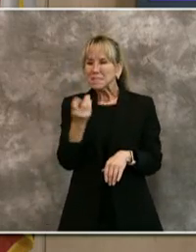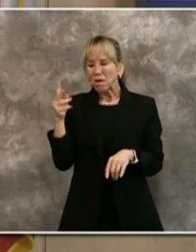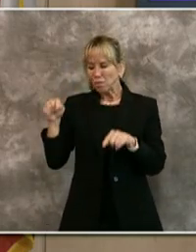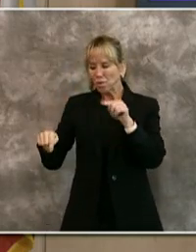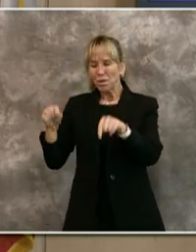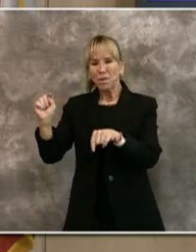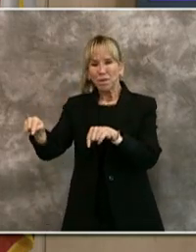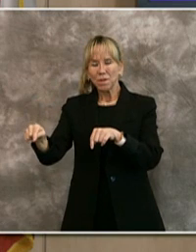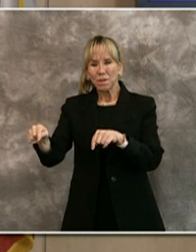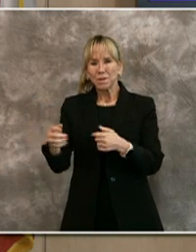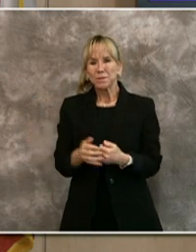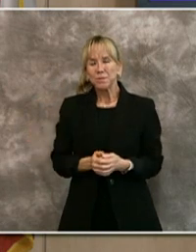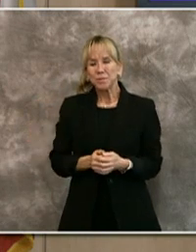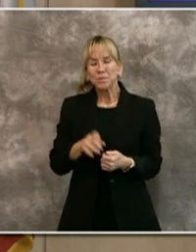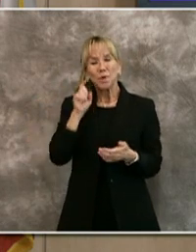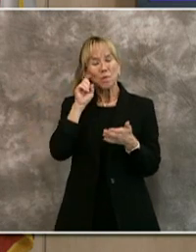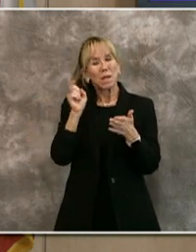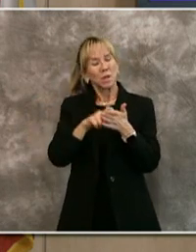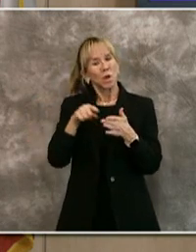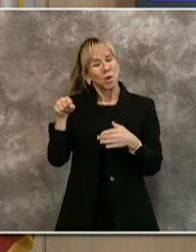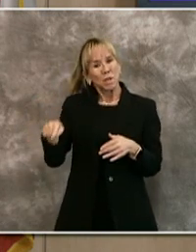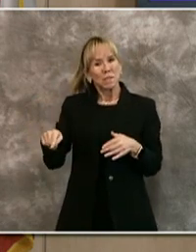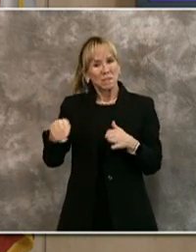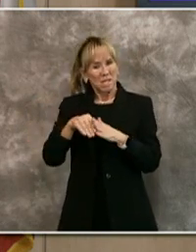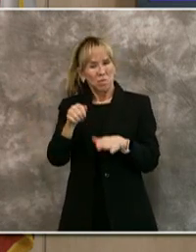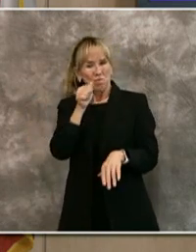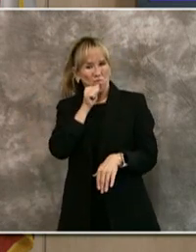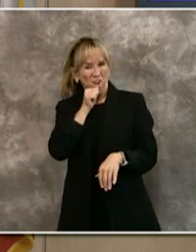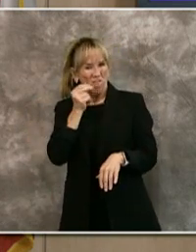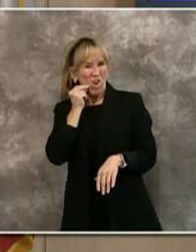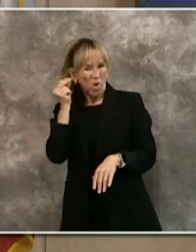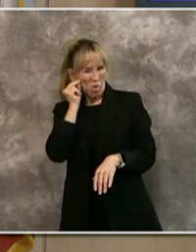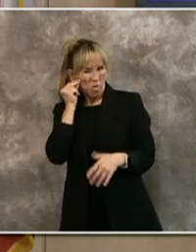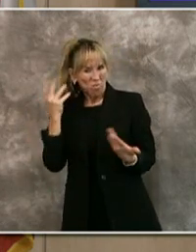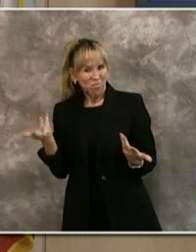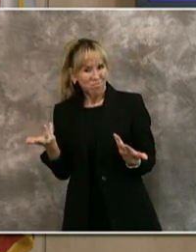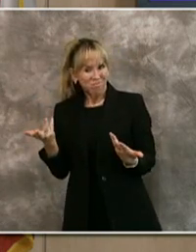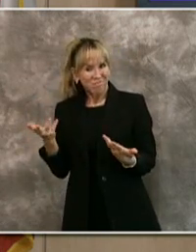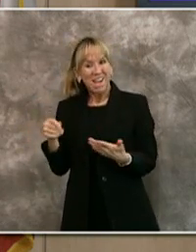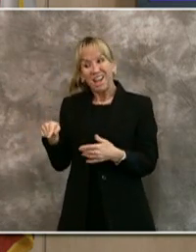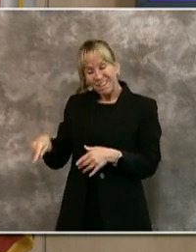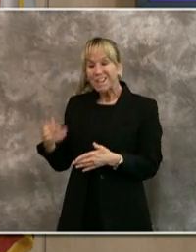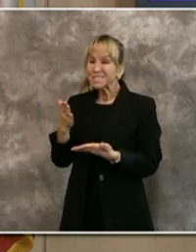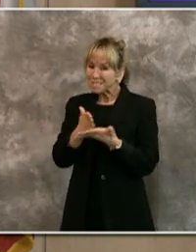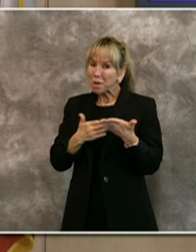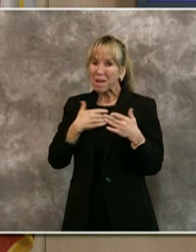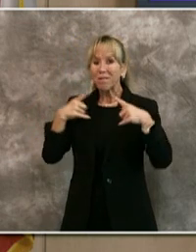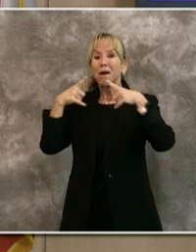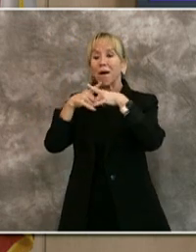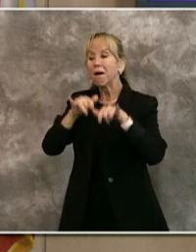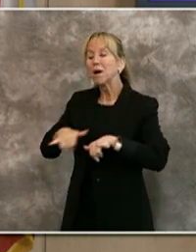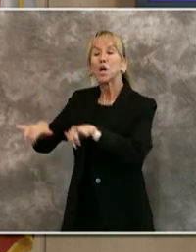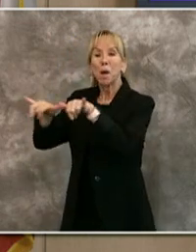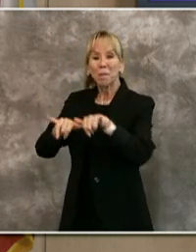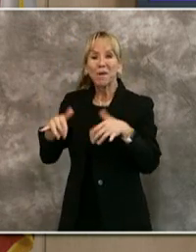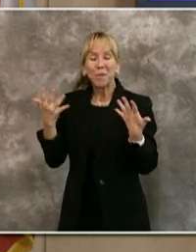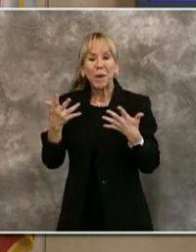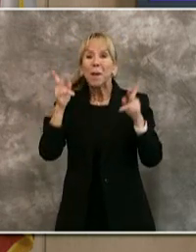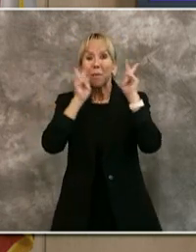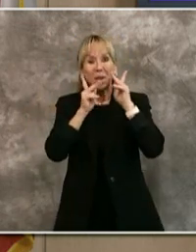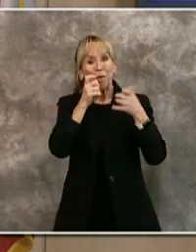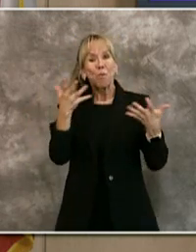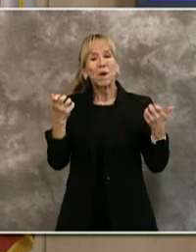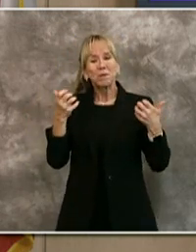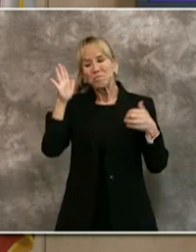that are resident-based, that is private resident-based. And those do have a common theme in the sense that people who wanted